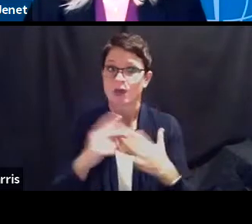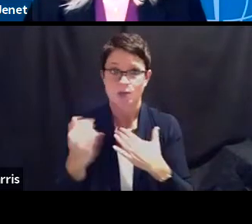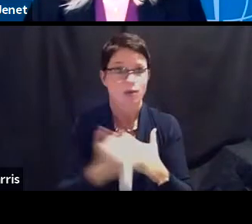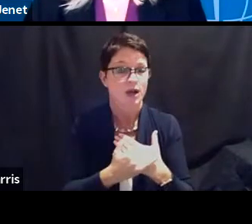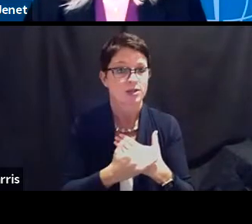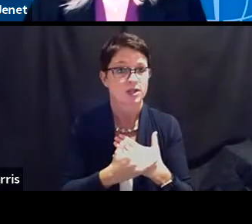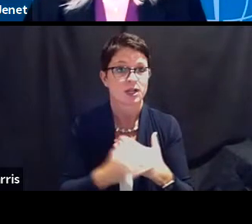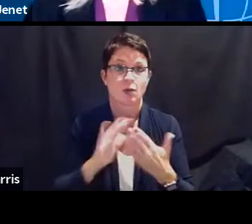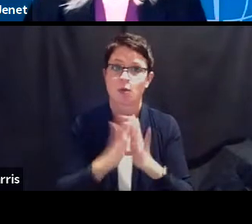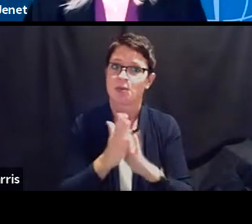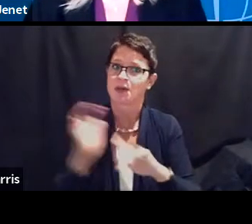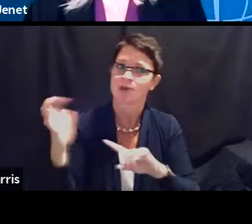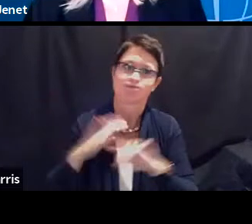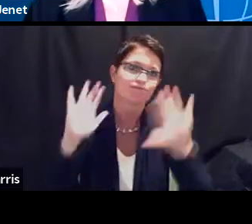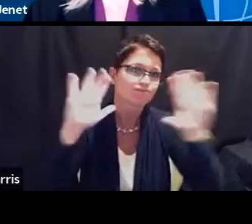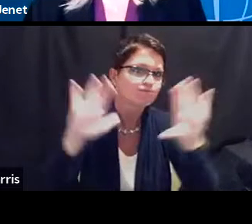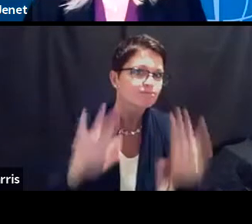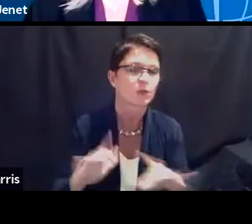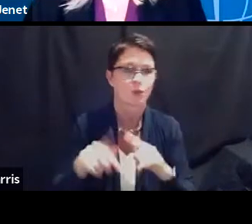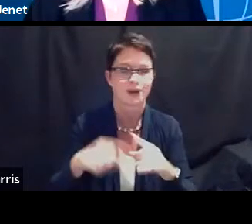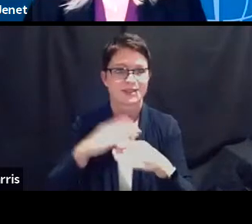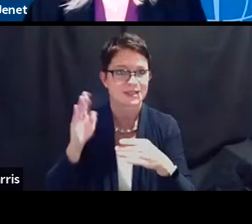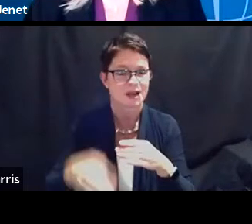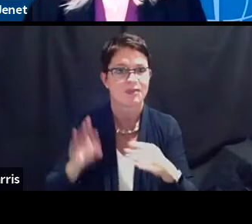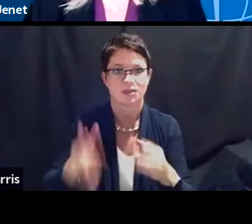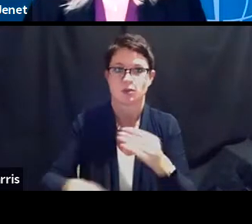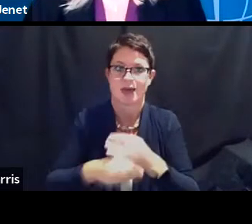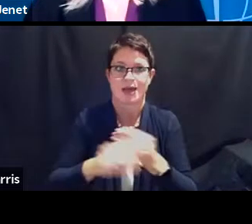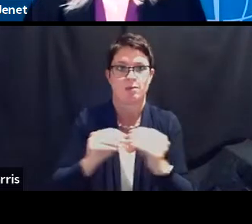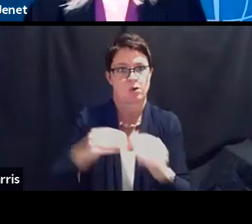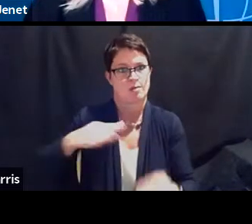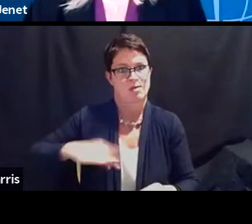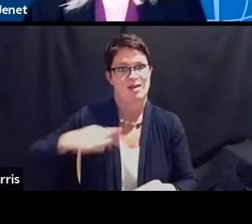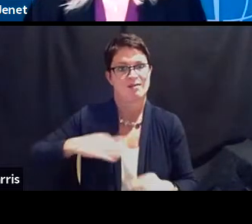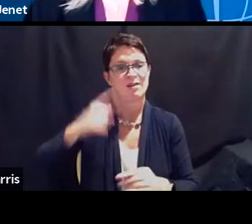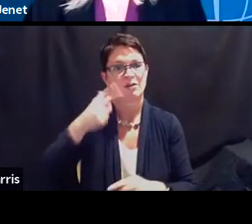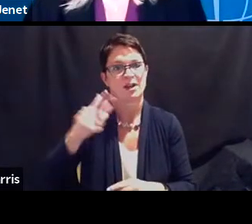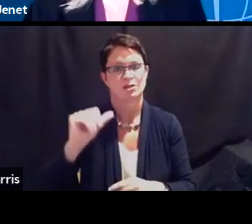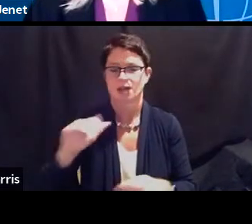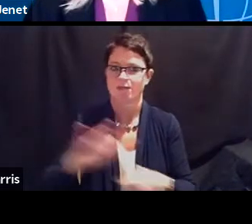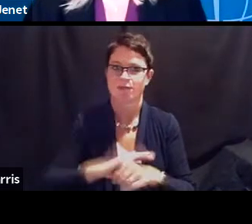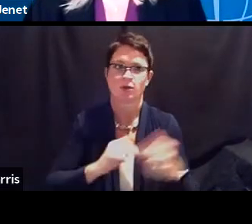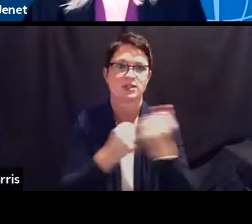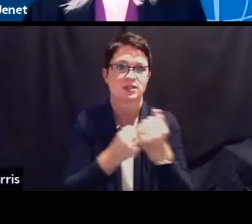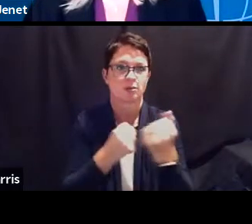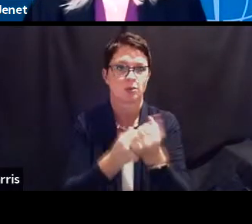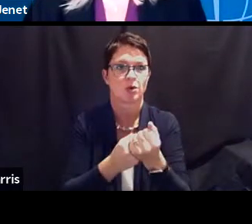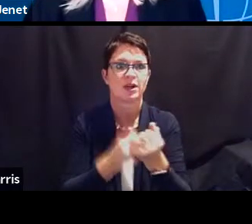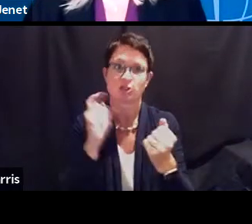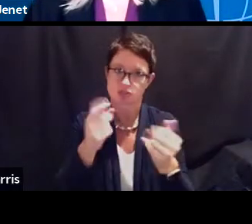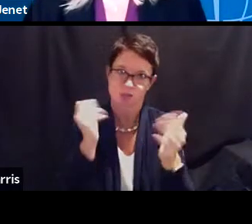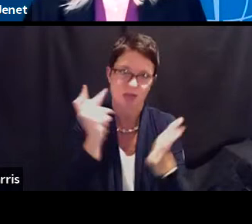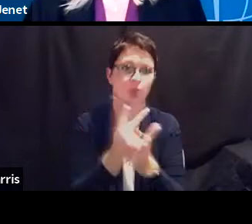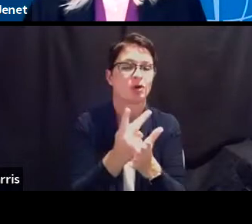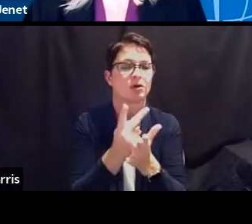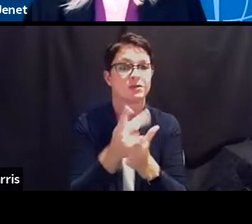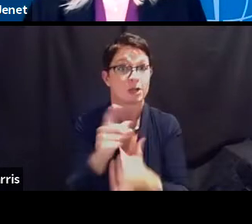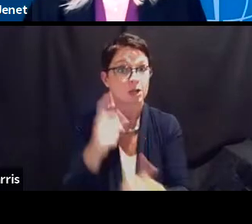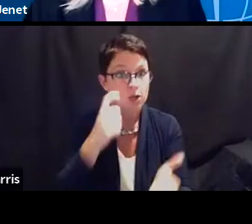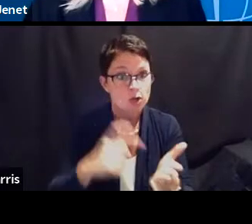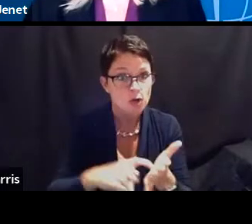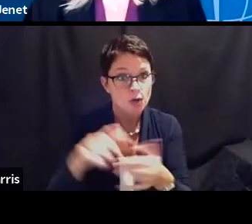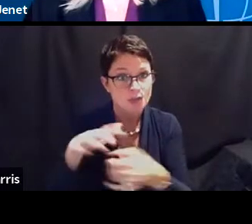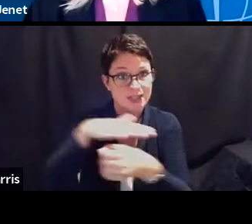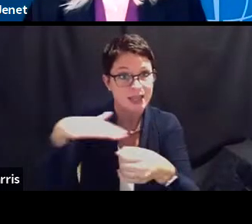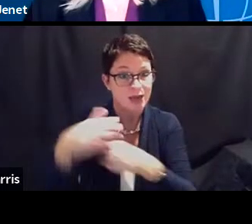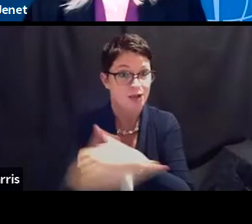going to be spectacular when it's done. This would only add to its benefit. I'm totally in support of this project. I think it should go through. And if you notice in that area in